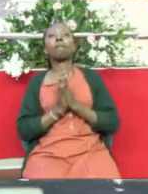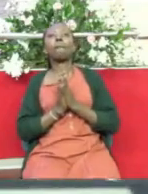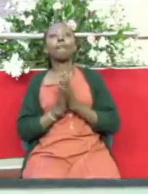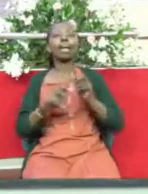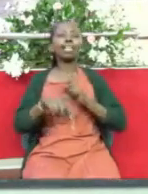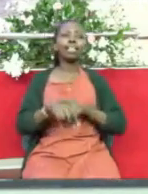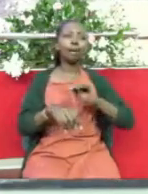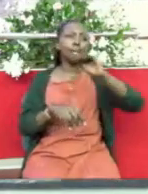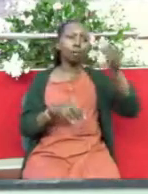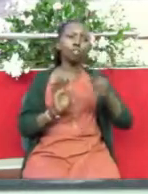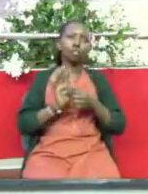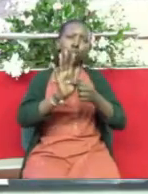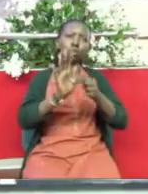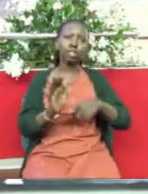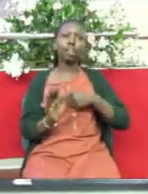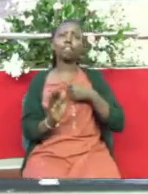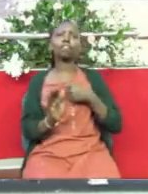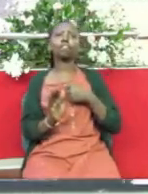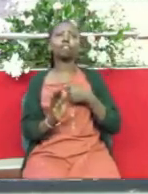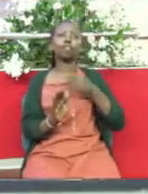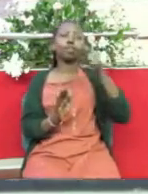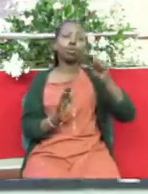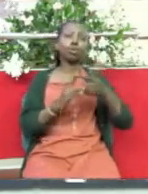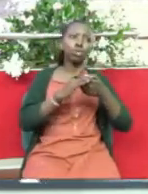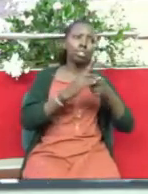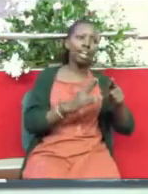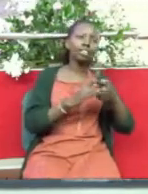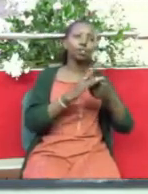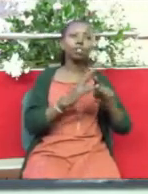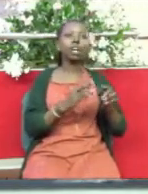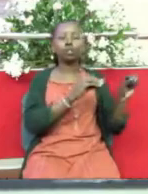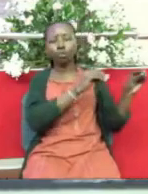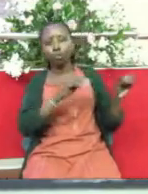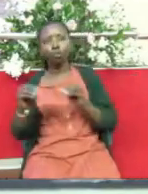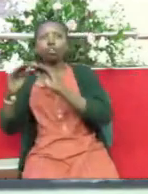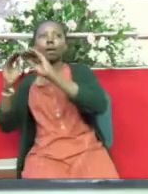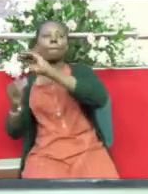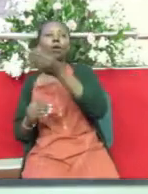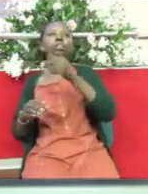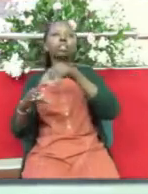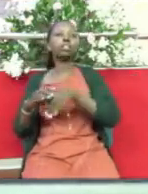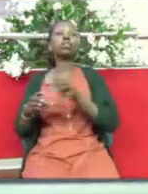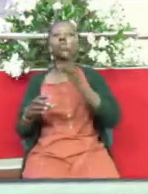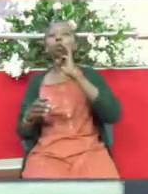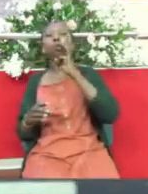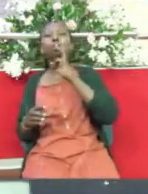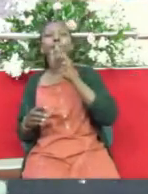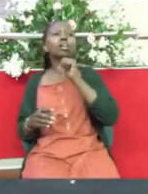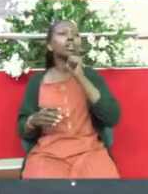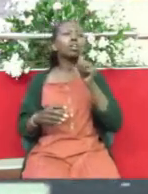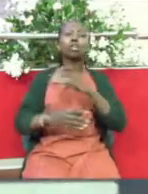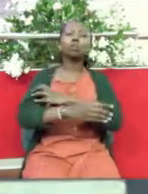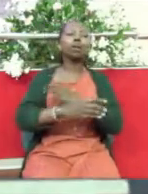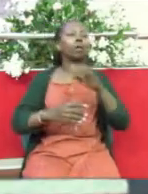identify themselves, you begin casting them into the sea. Remember, it's not by might neither